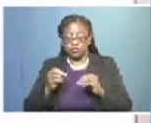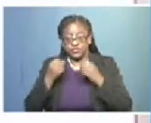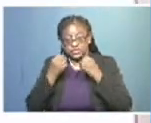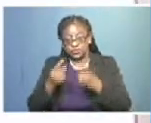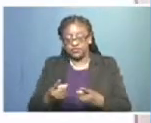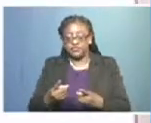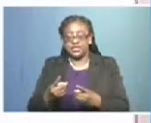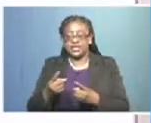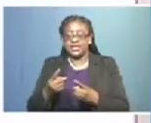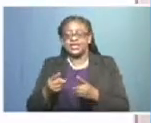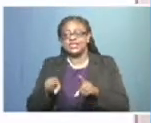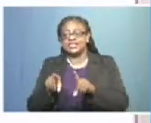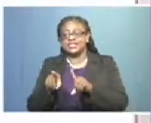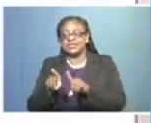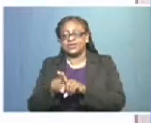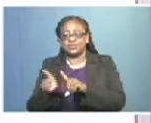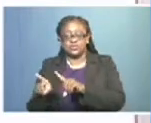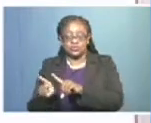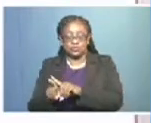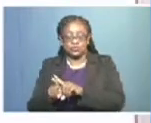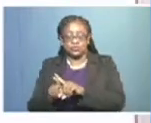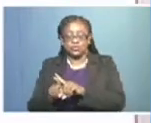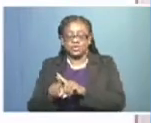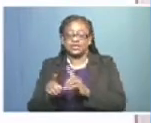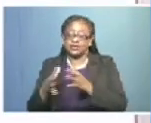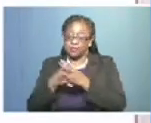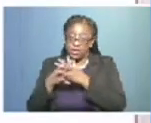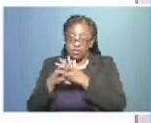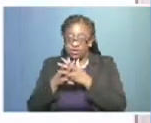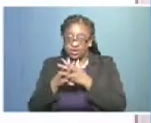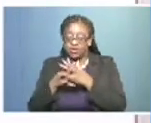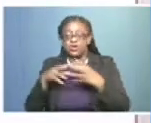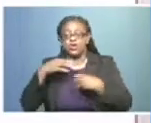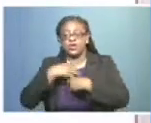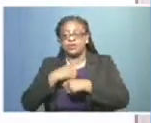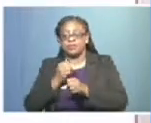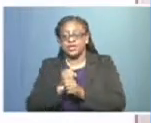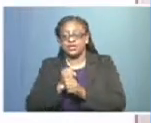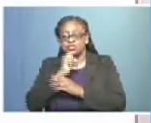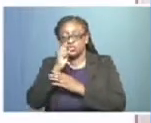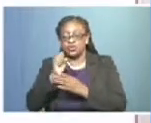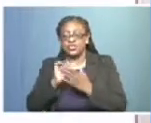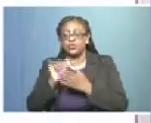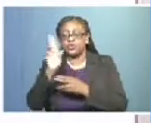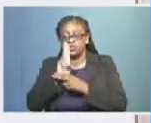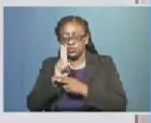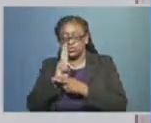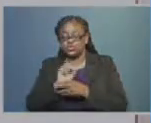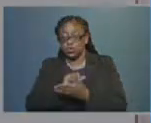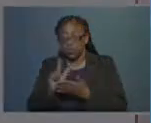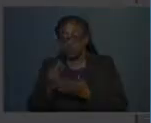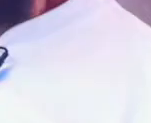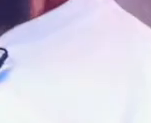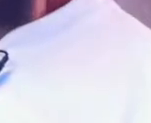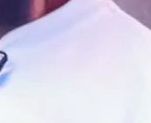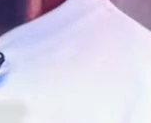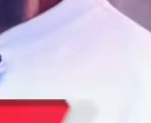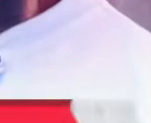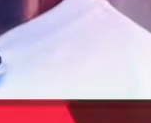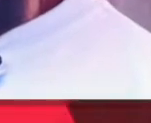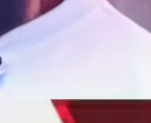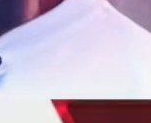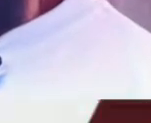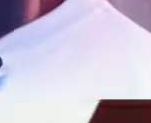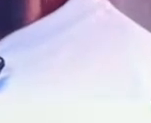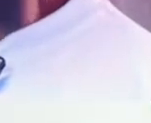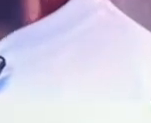inclusive of the United States, to assist us to ensure that we maximize the vaccines that we have in country. My name is